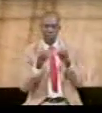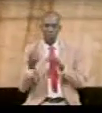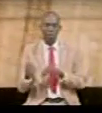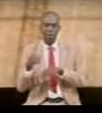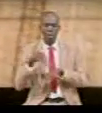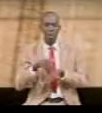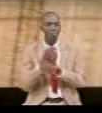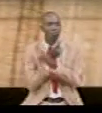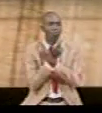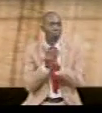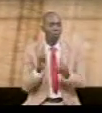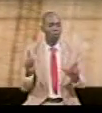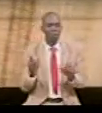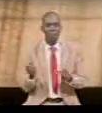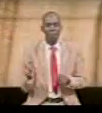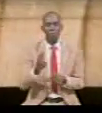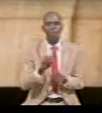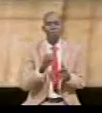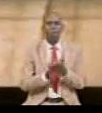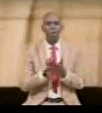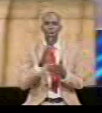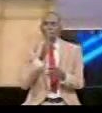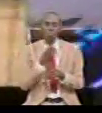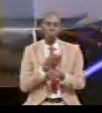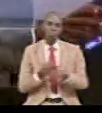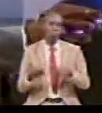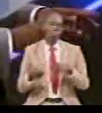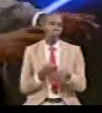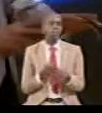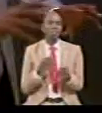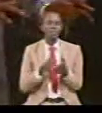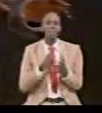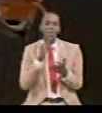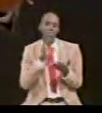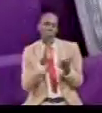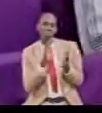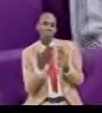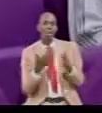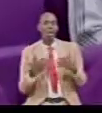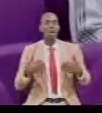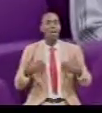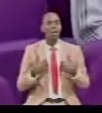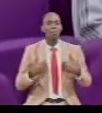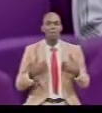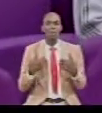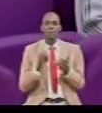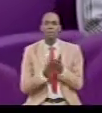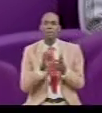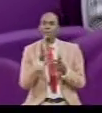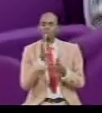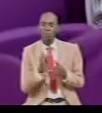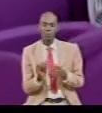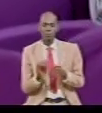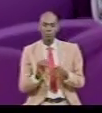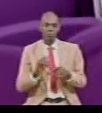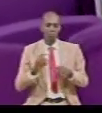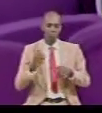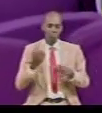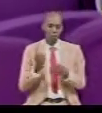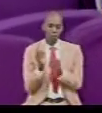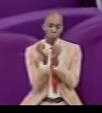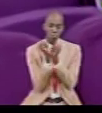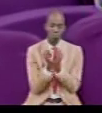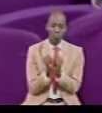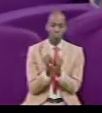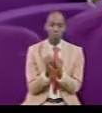liberty them that are bruised. It's like an animal has been tied down and could not